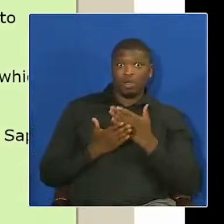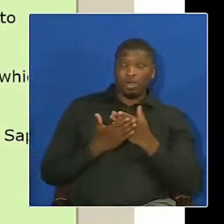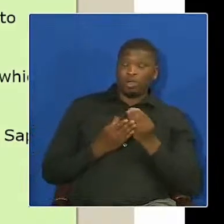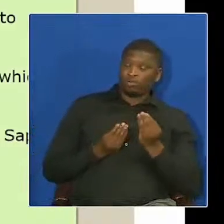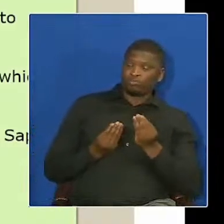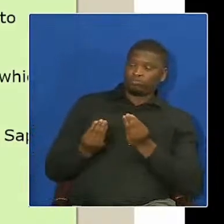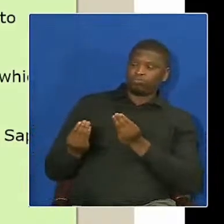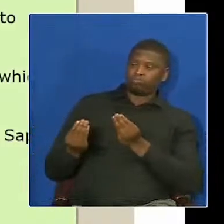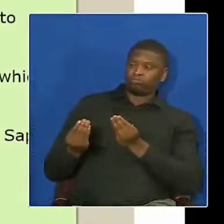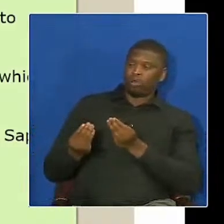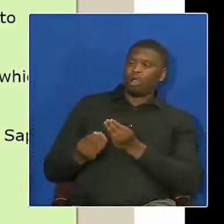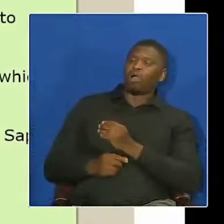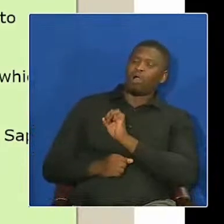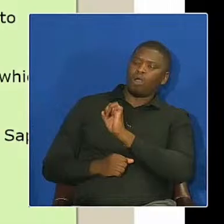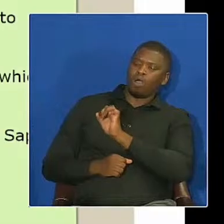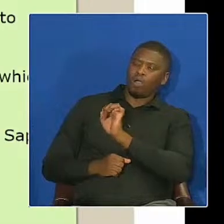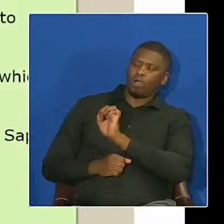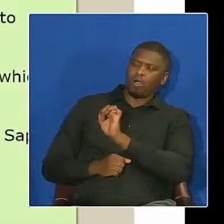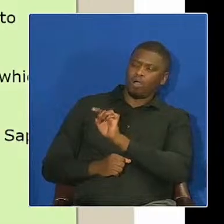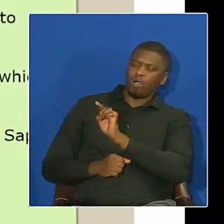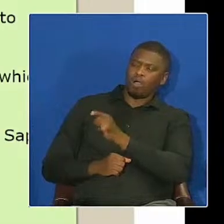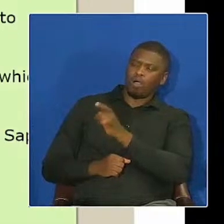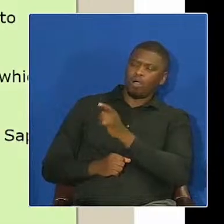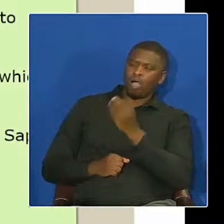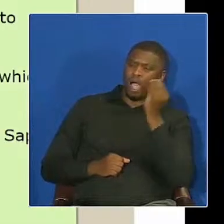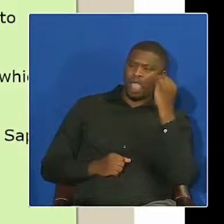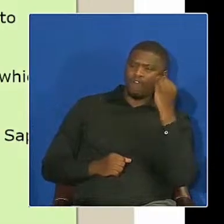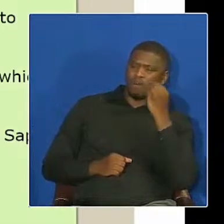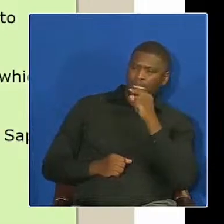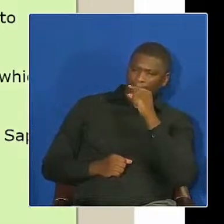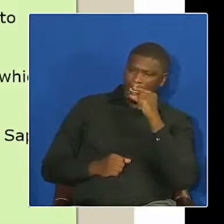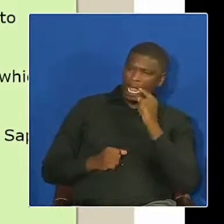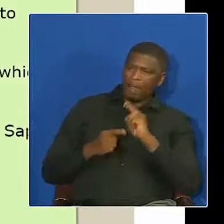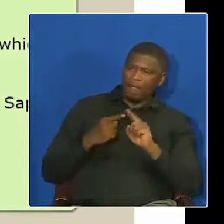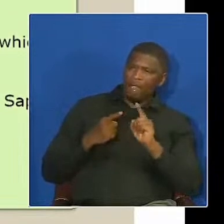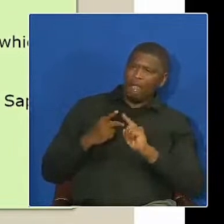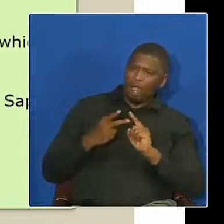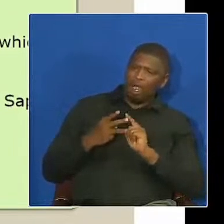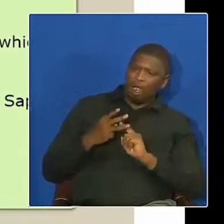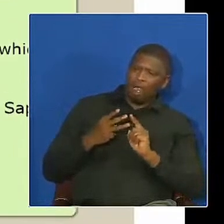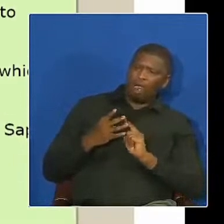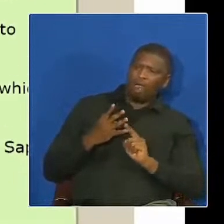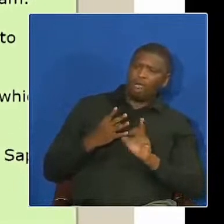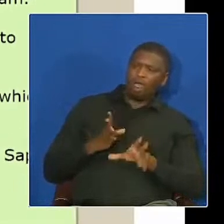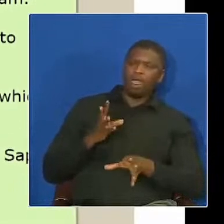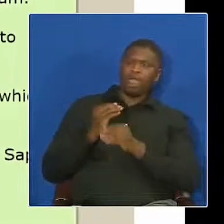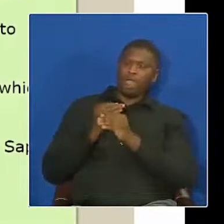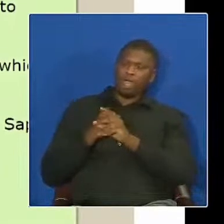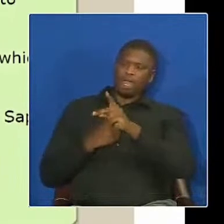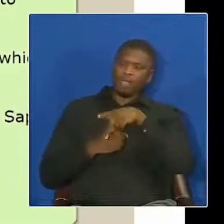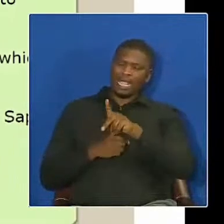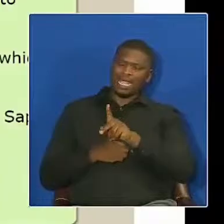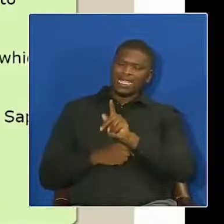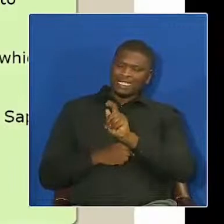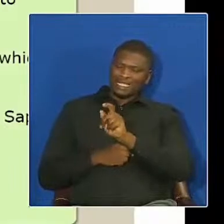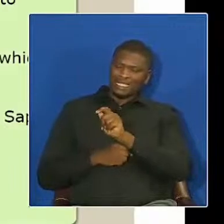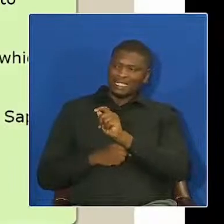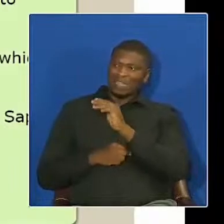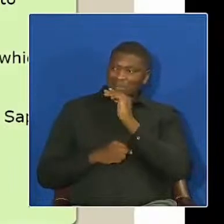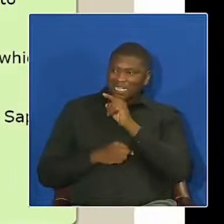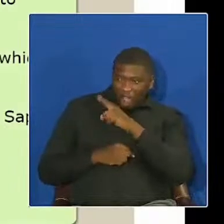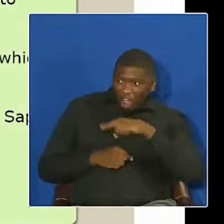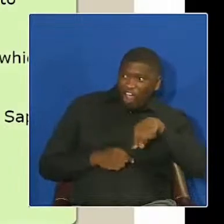this information around these names as well as the political killing task team as an